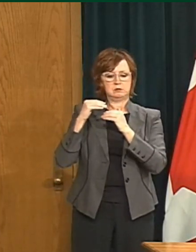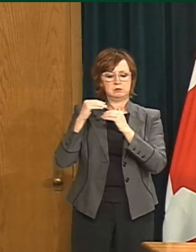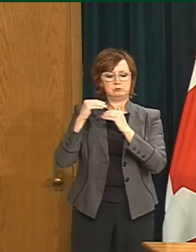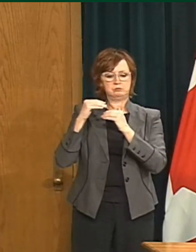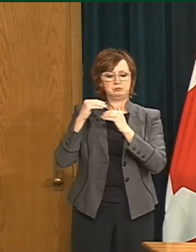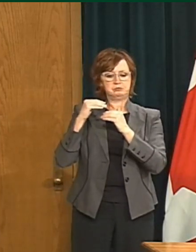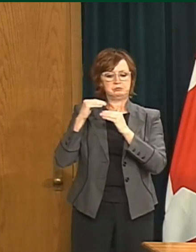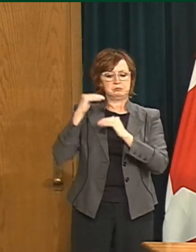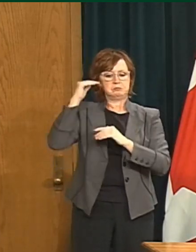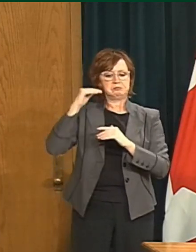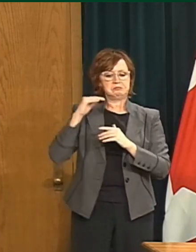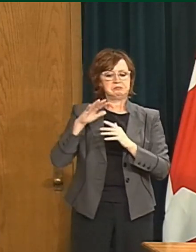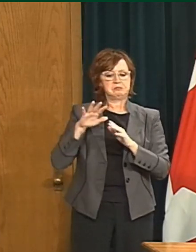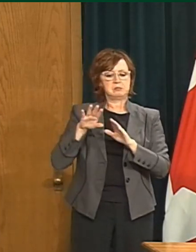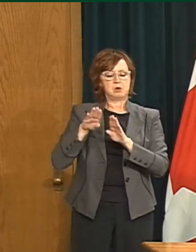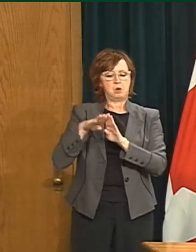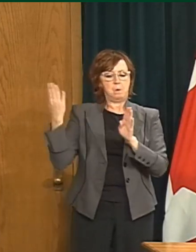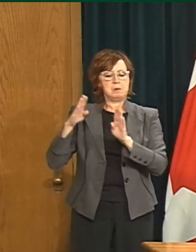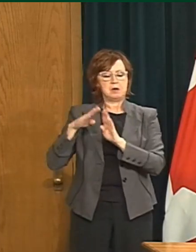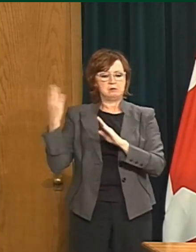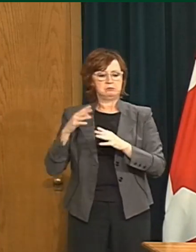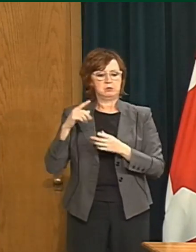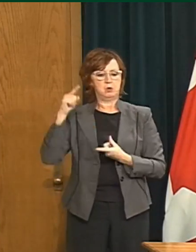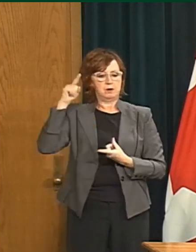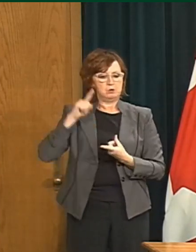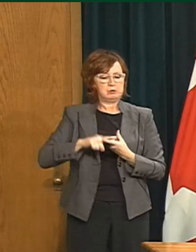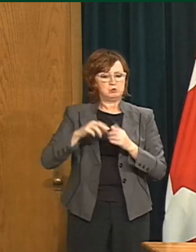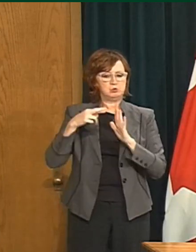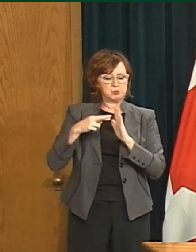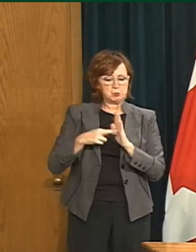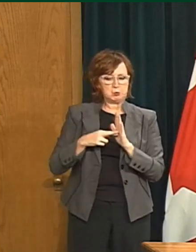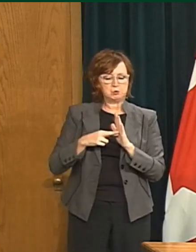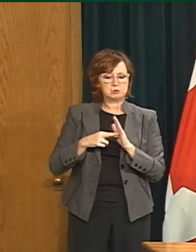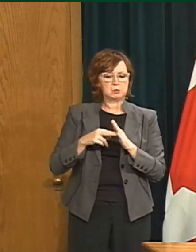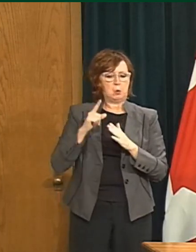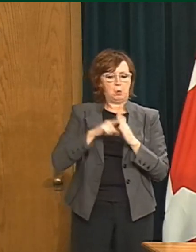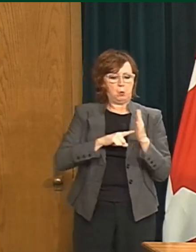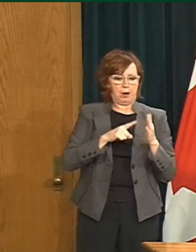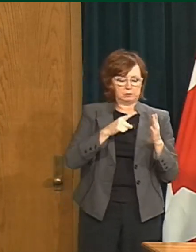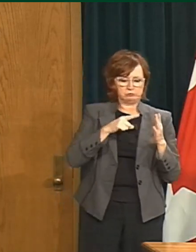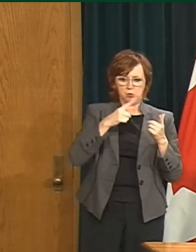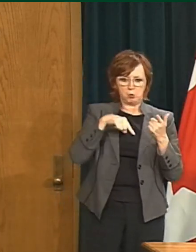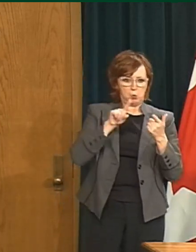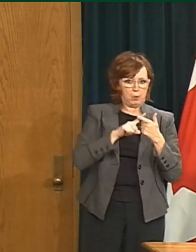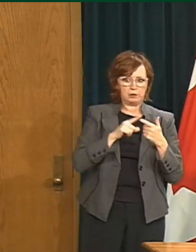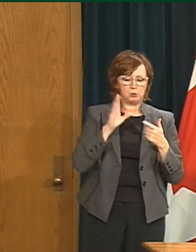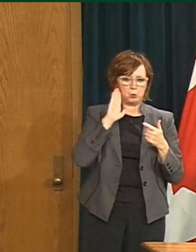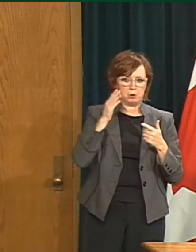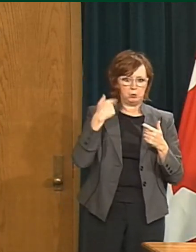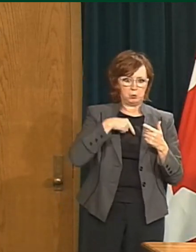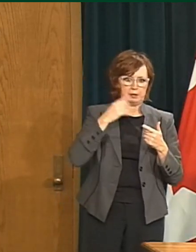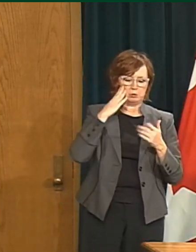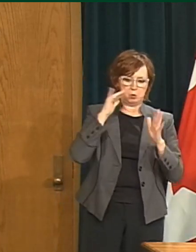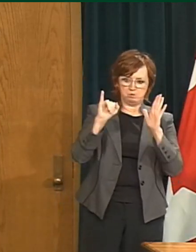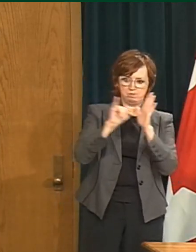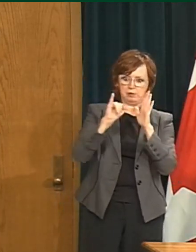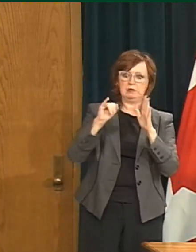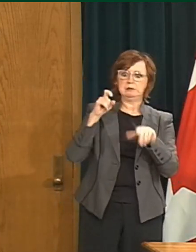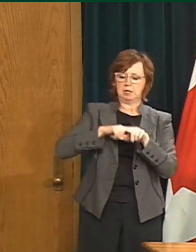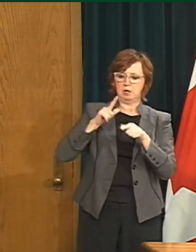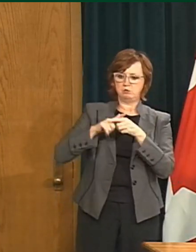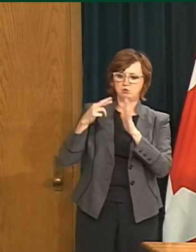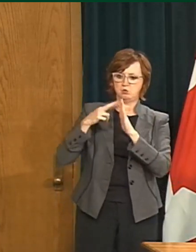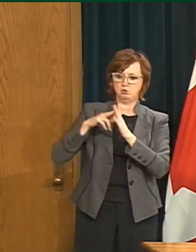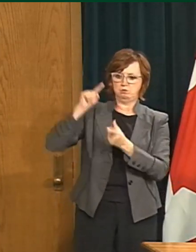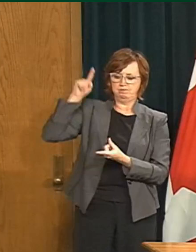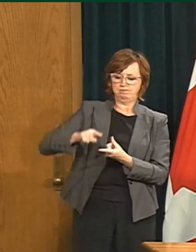okay, we are kind of safe to go ahead with this? Well, first of all, with respect to the health restrictions, there will be many conversations that happen between Dr. Shahab